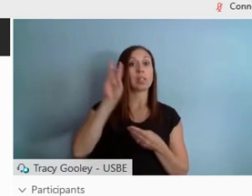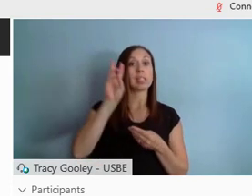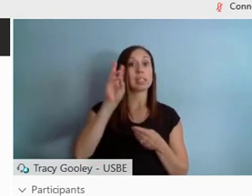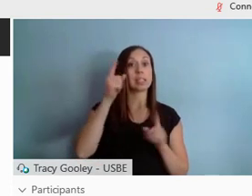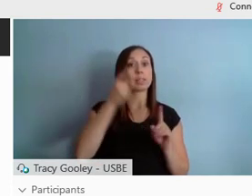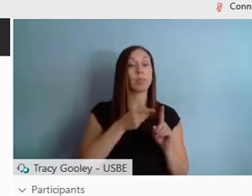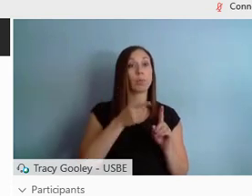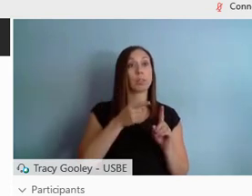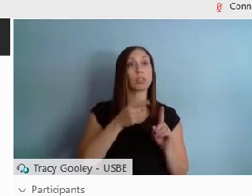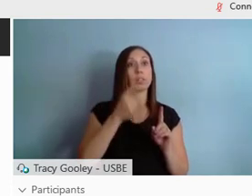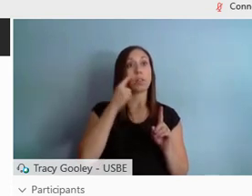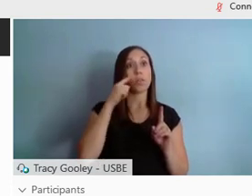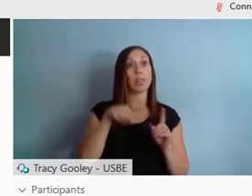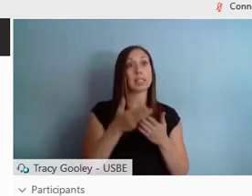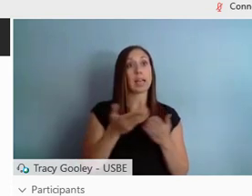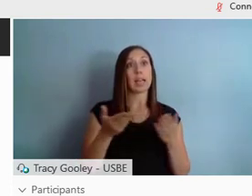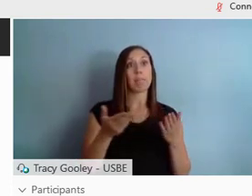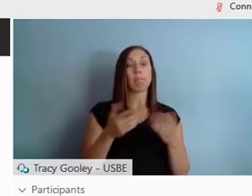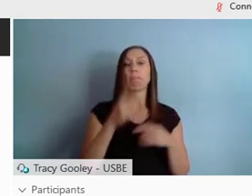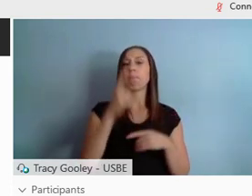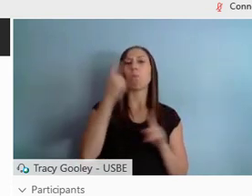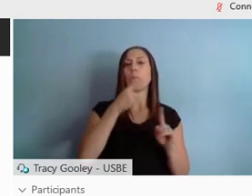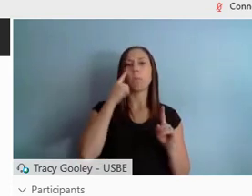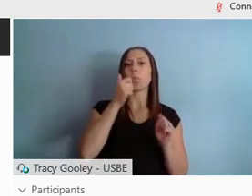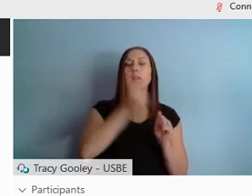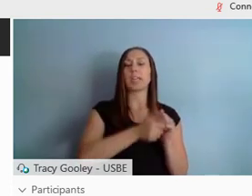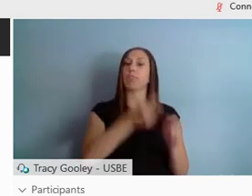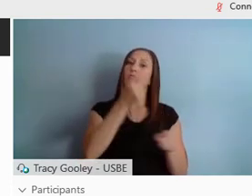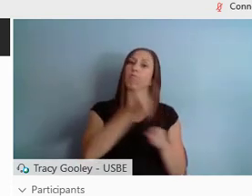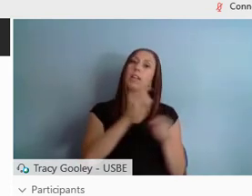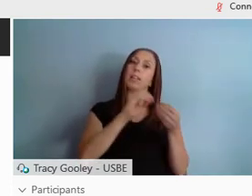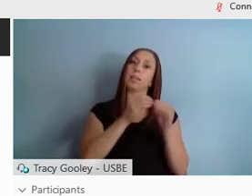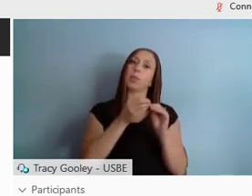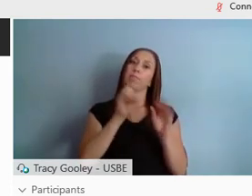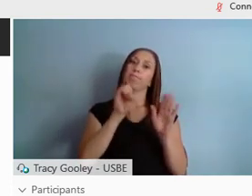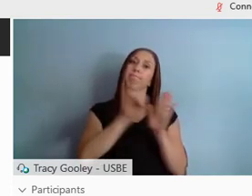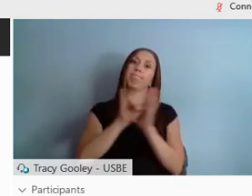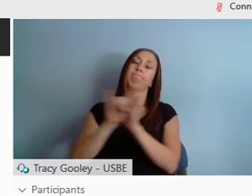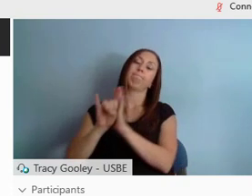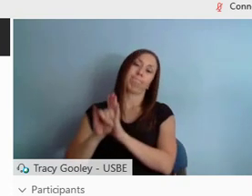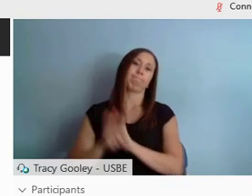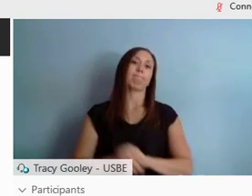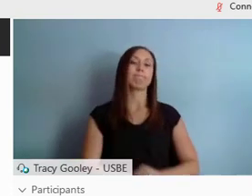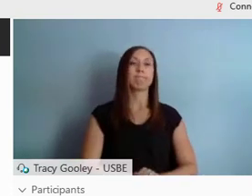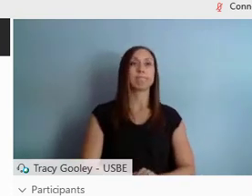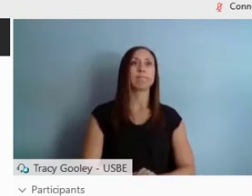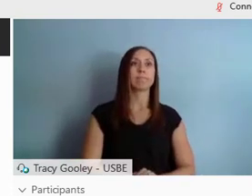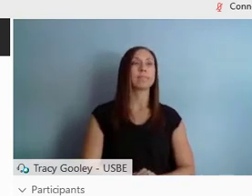total points for this item, and it's just 1 point for each correct number that the student identified.